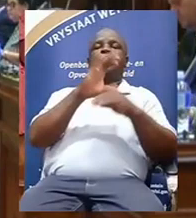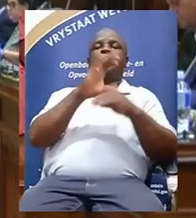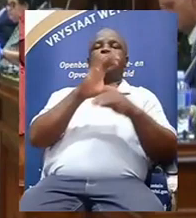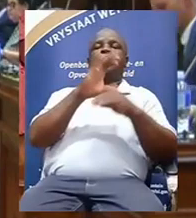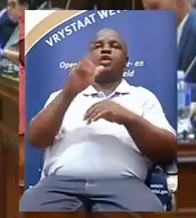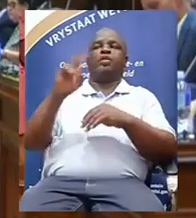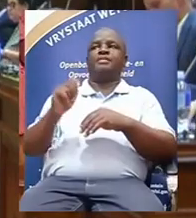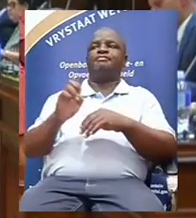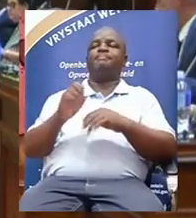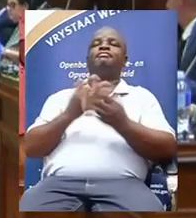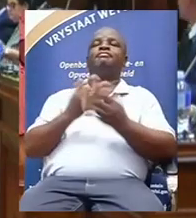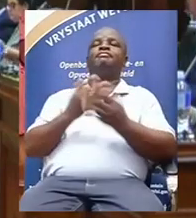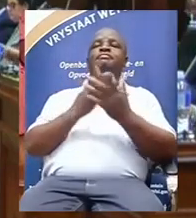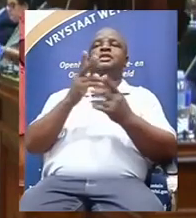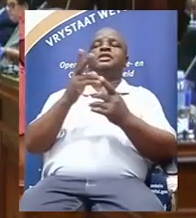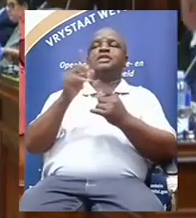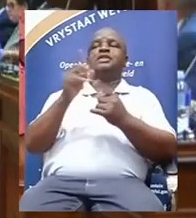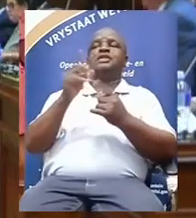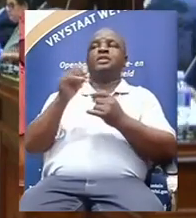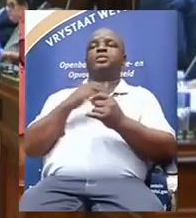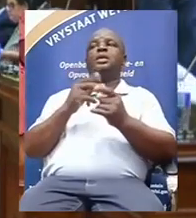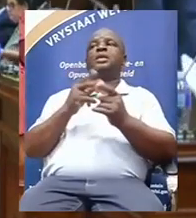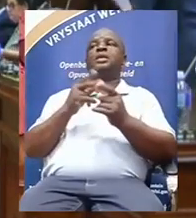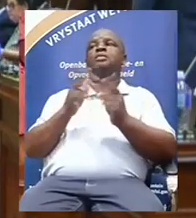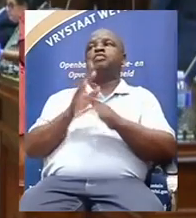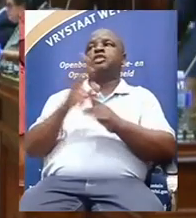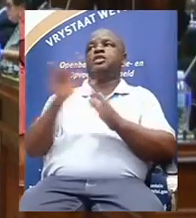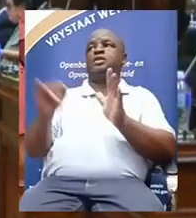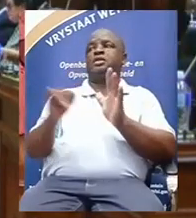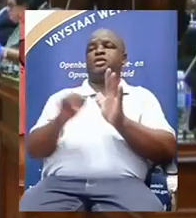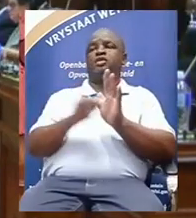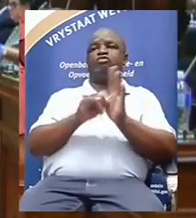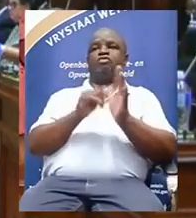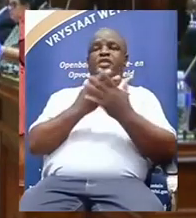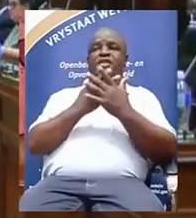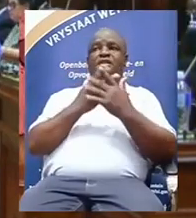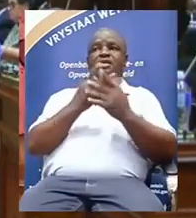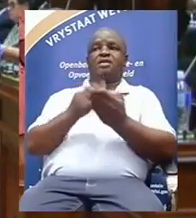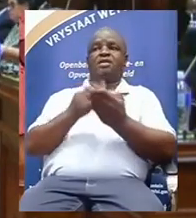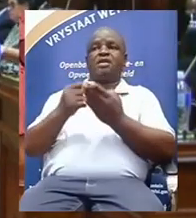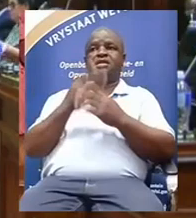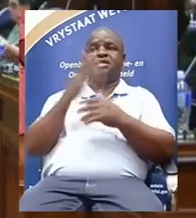Honourable Clute to introduce the discussion for 3 minutes.